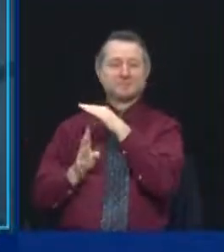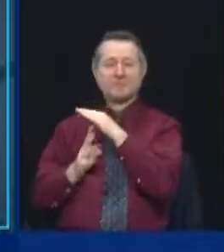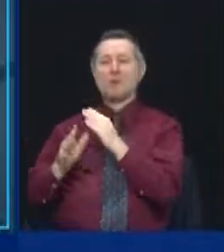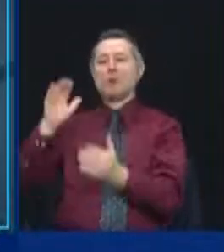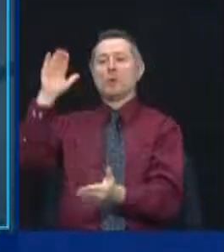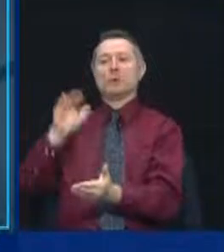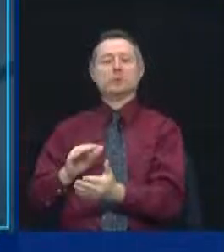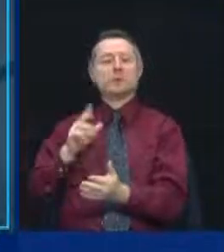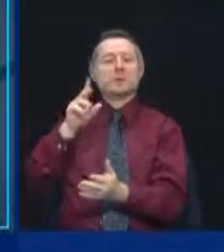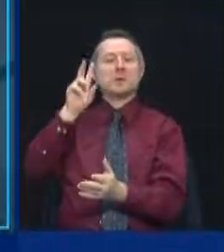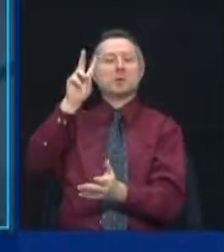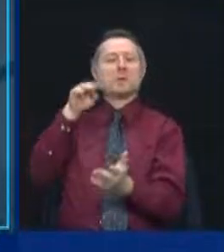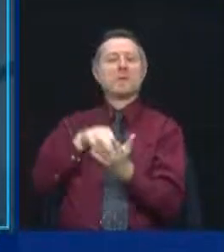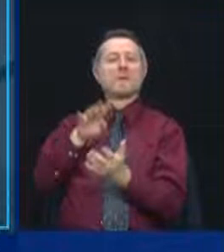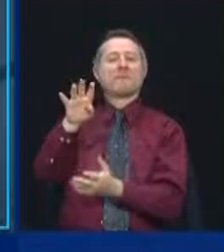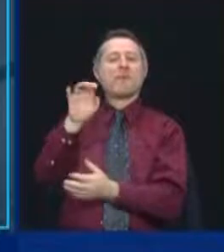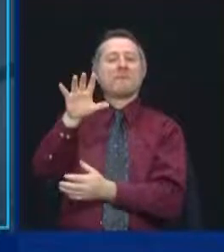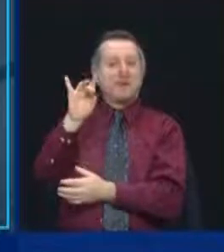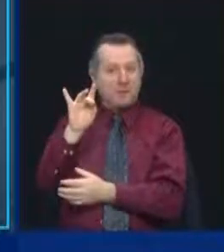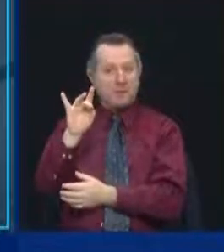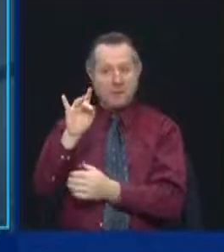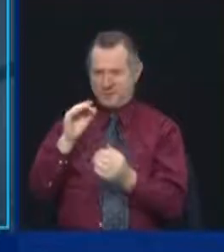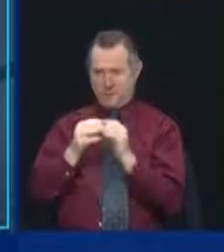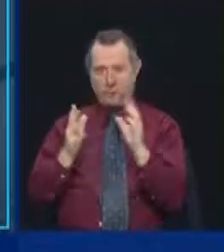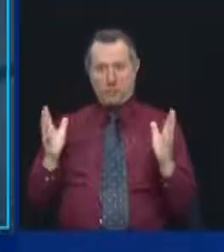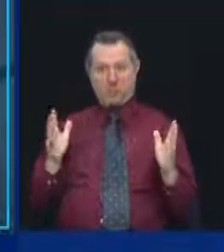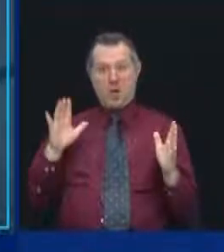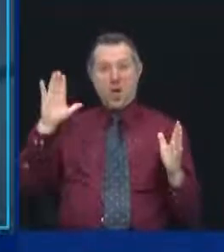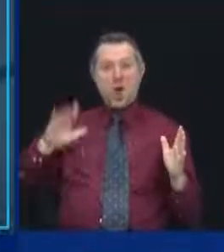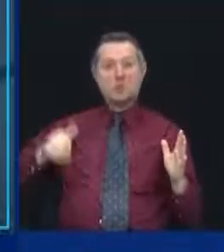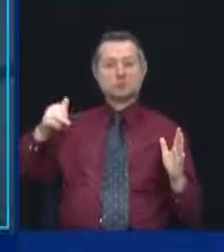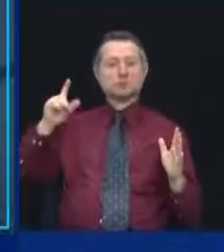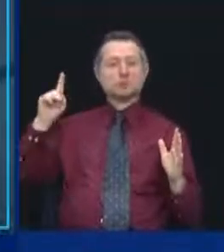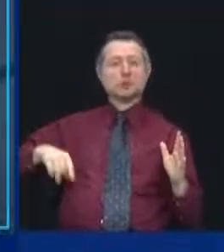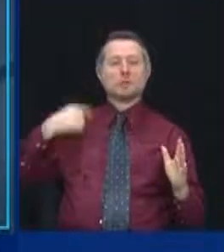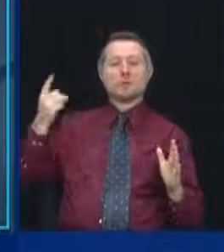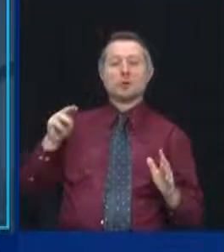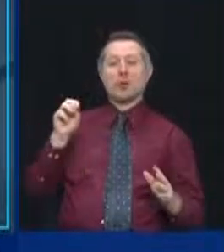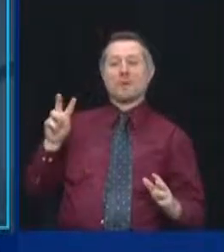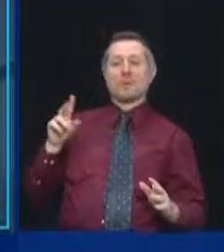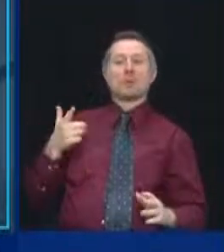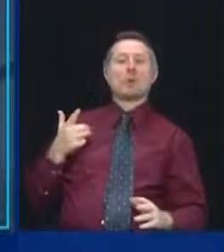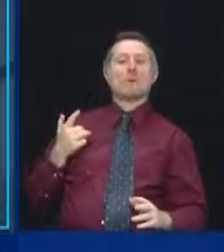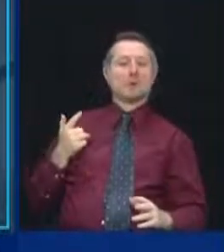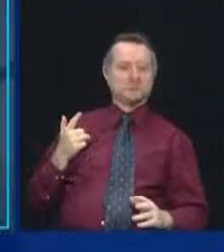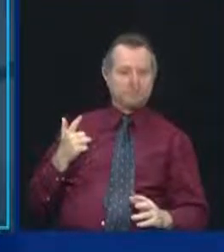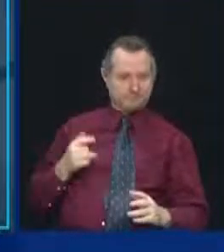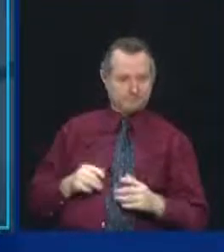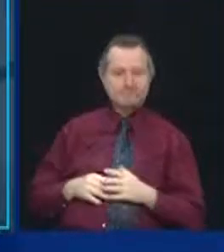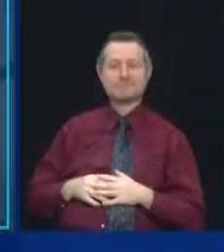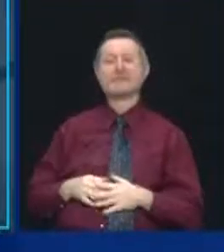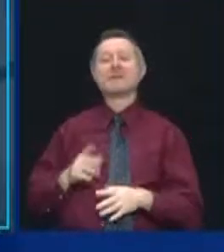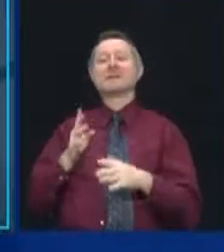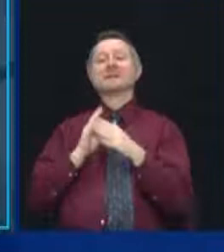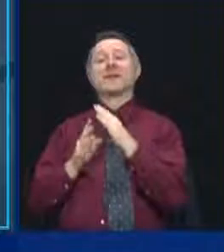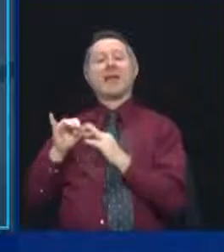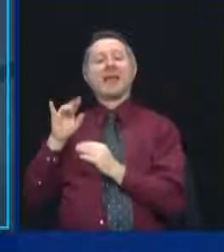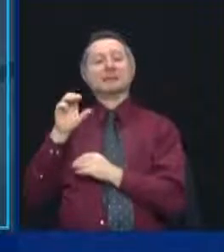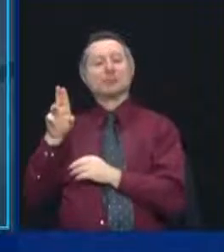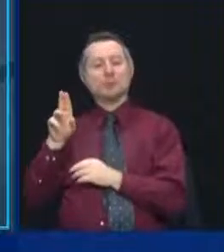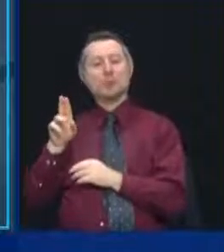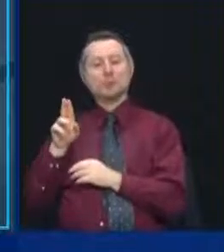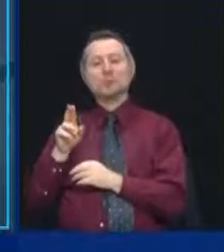2,400, and that is lowest since November 21. People in ICU, lowest since